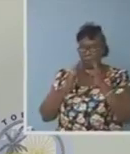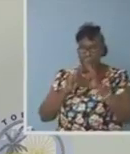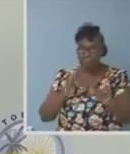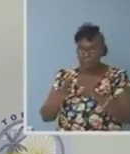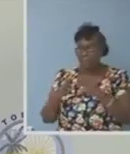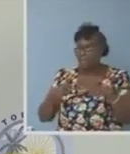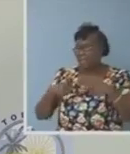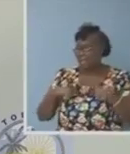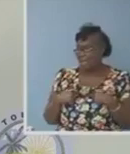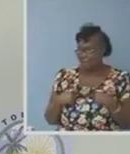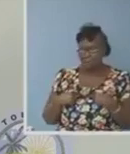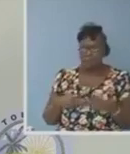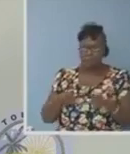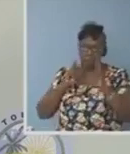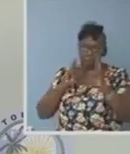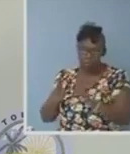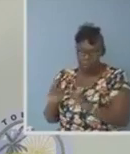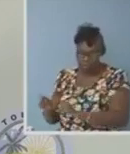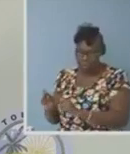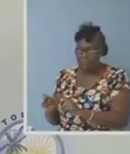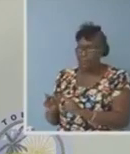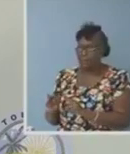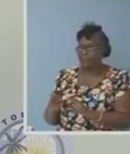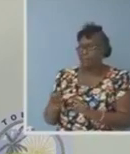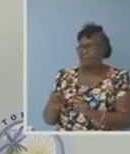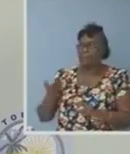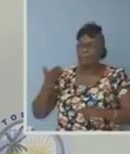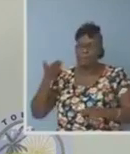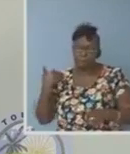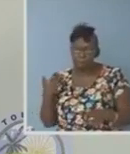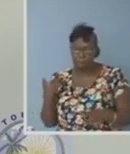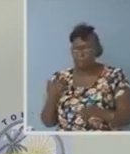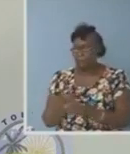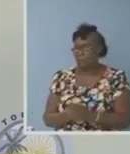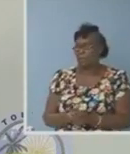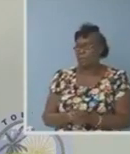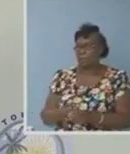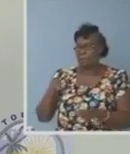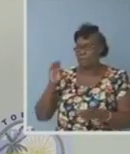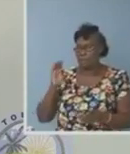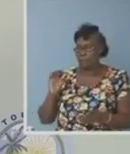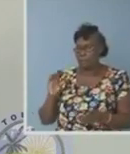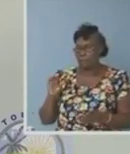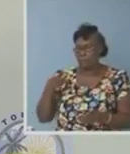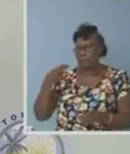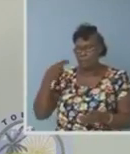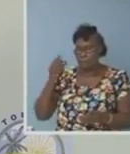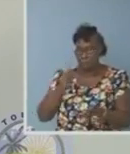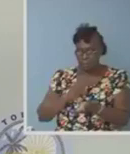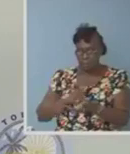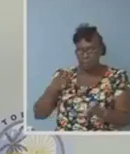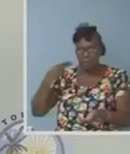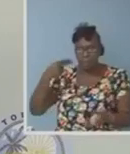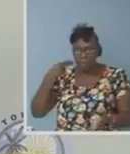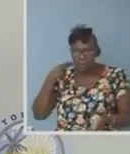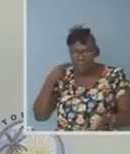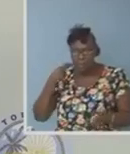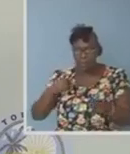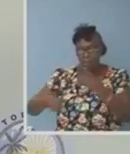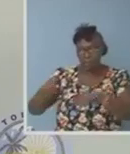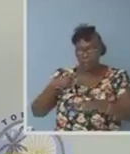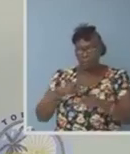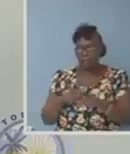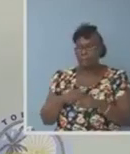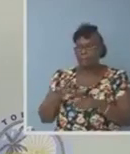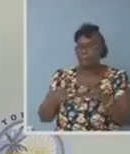in a state of readiness for some time. The County Medical Officer of Health, Dr. Hoyt, and her team screens persons coming in from